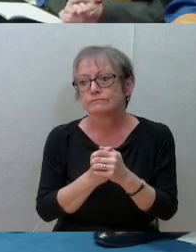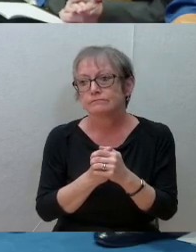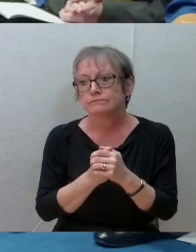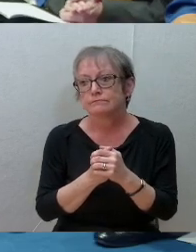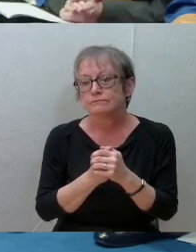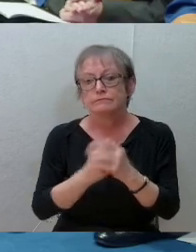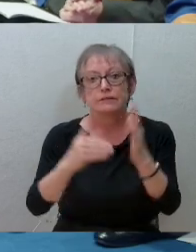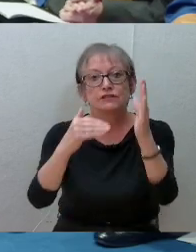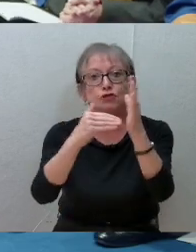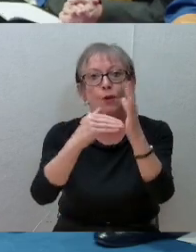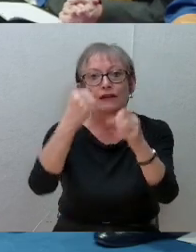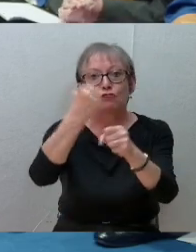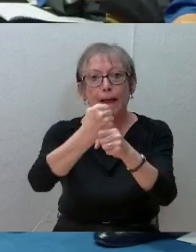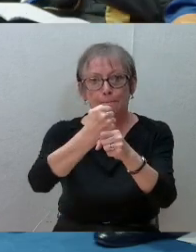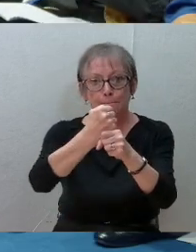Zoe Graham.